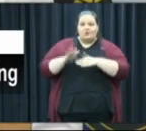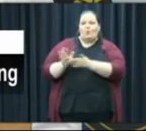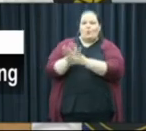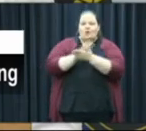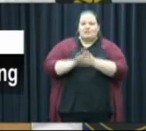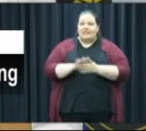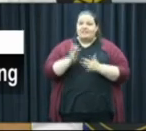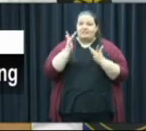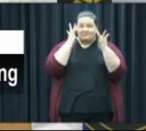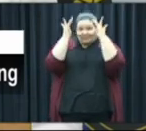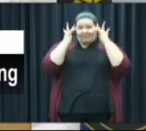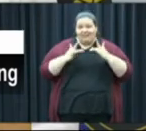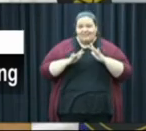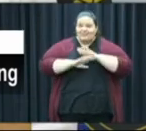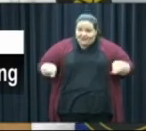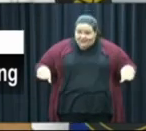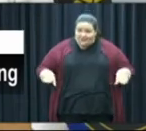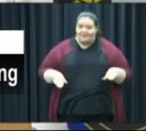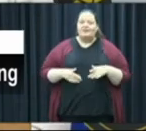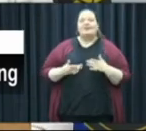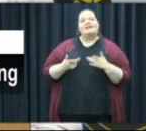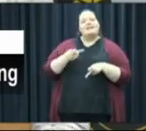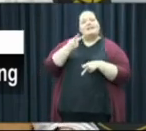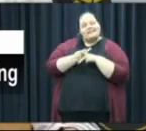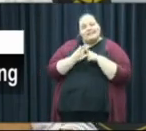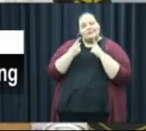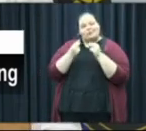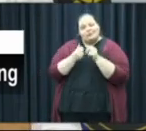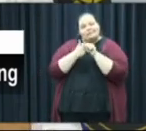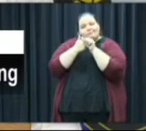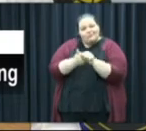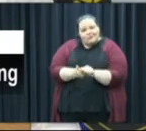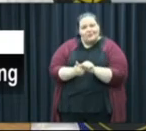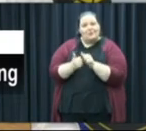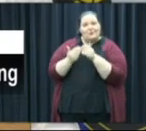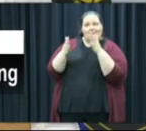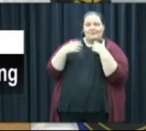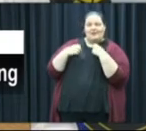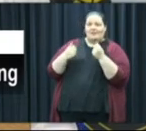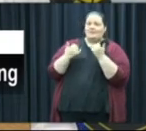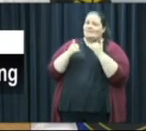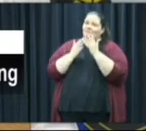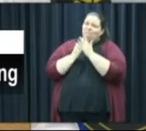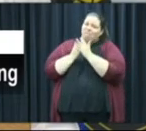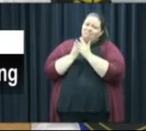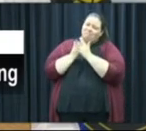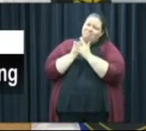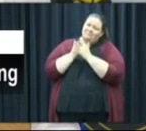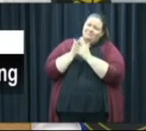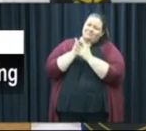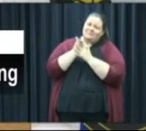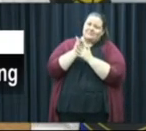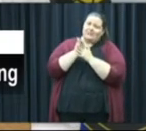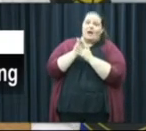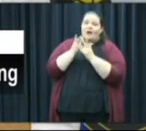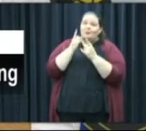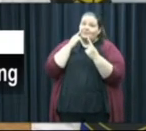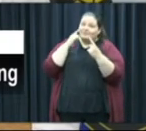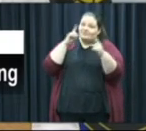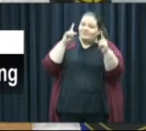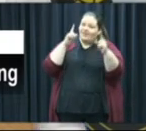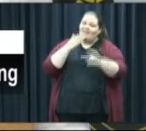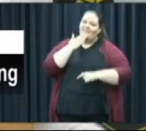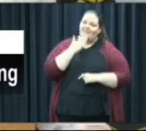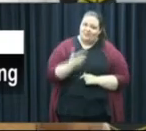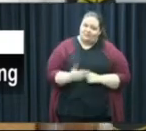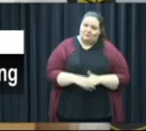your face. In other words, keep doing what you're doing. We still have a long road ahead and we are traveling in the right direction. Thank you